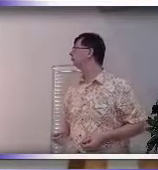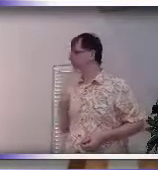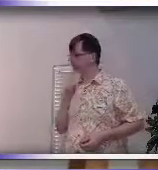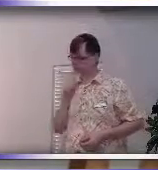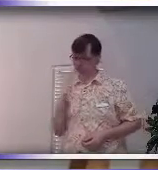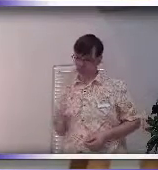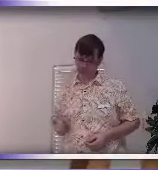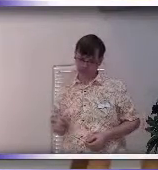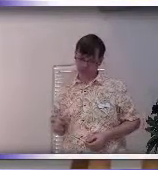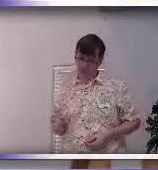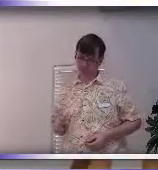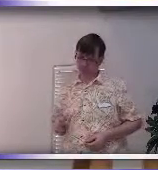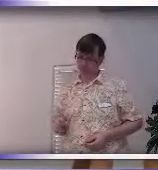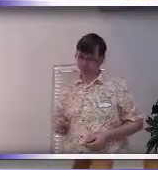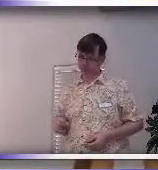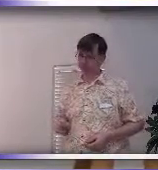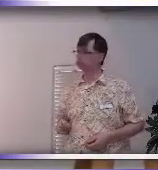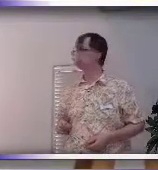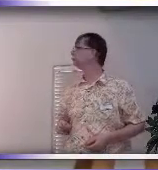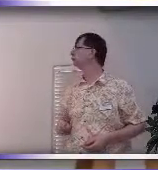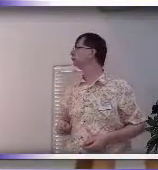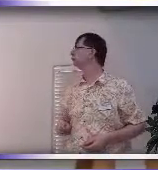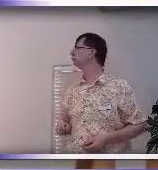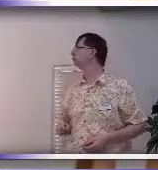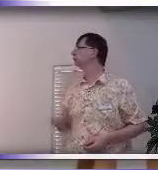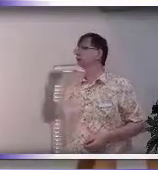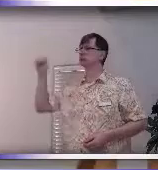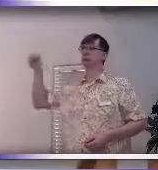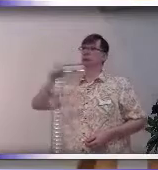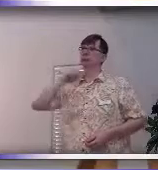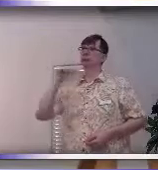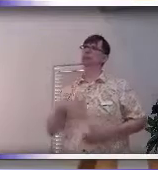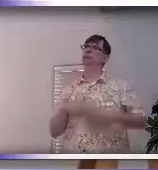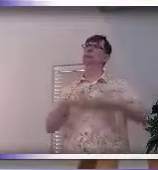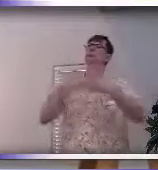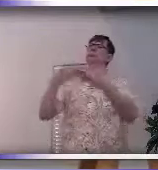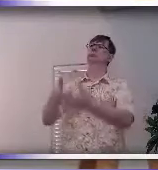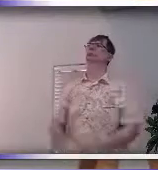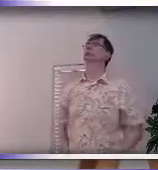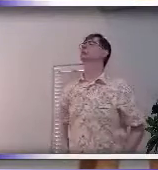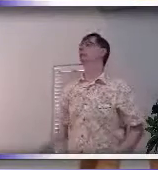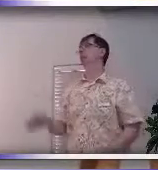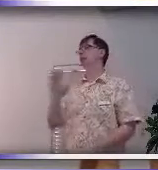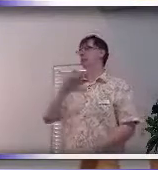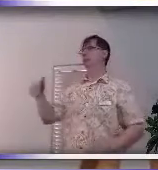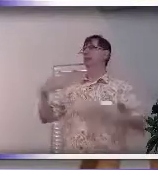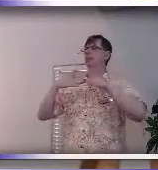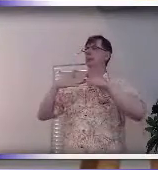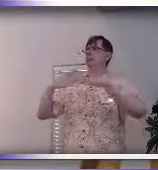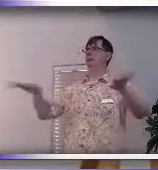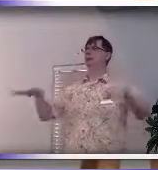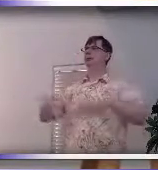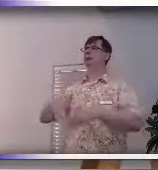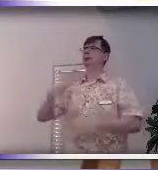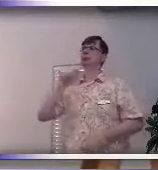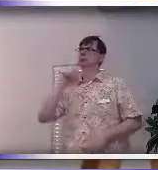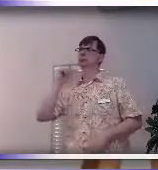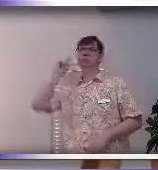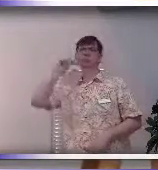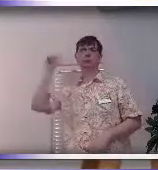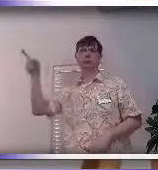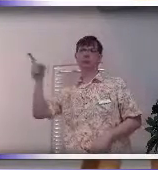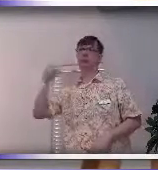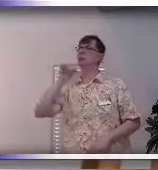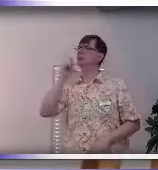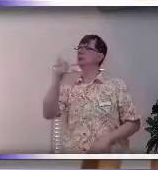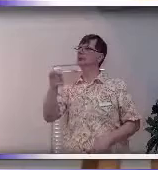donate? I send it to the board and say, hey, would we like to donate? And the board needs to hear from you about, would we like to donate?